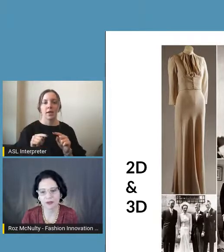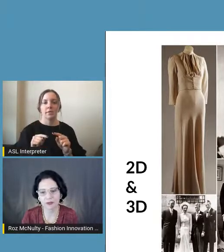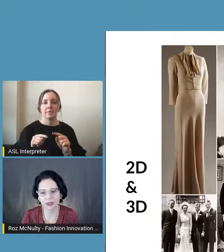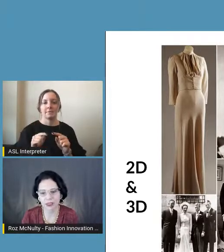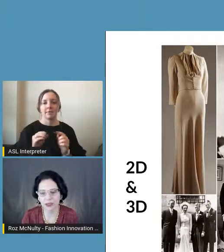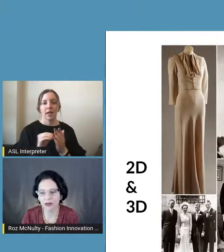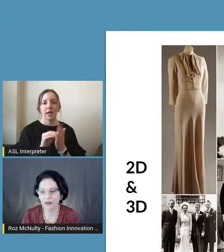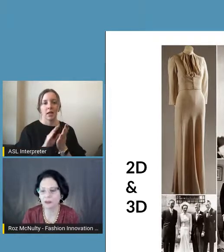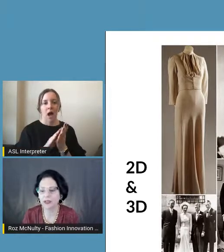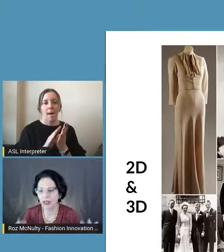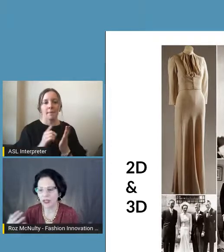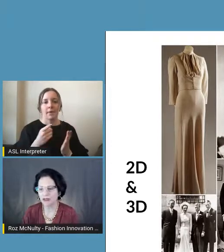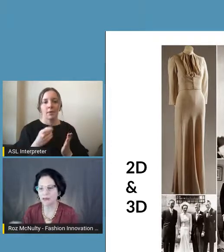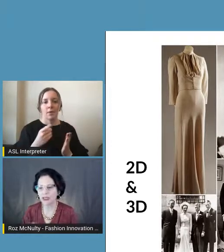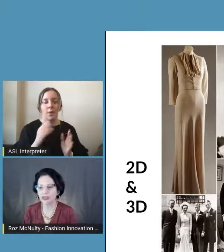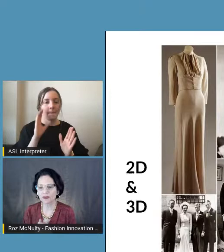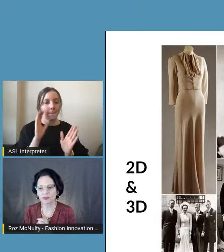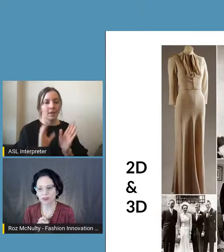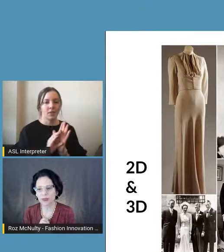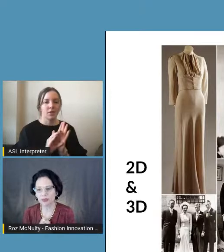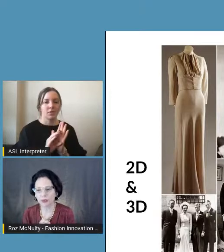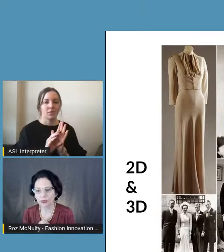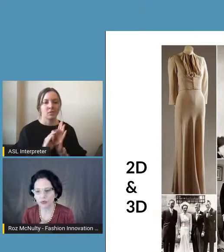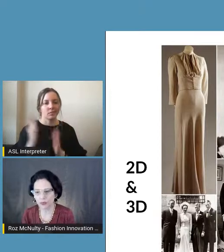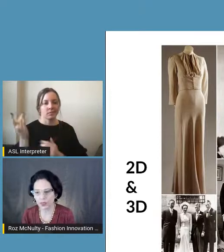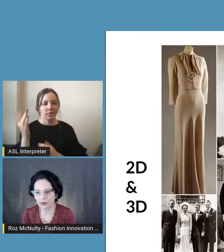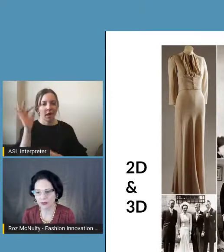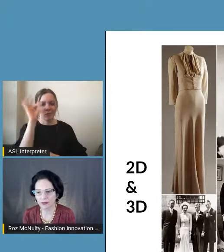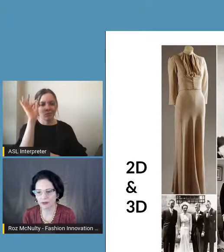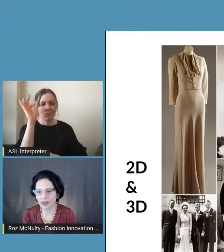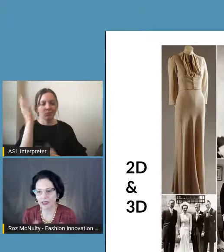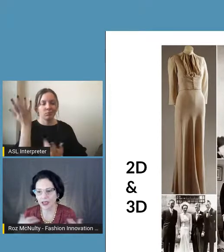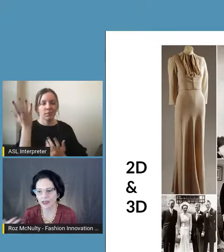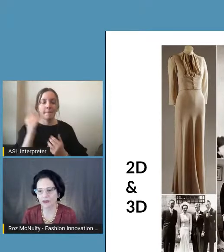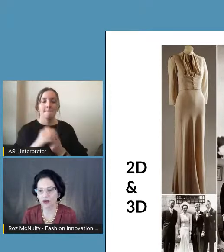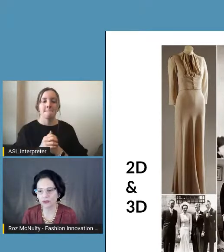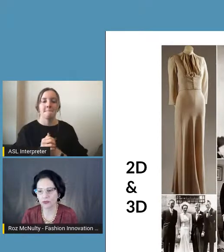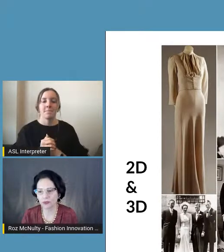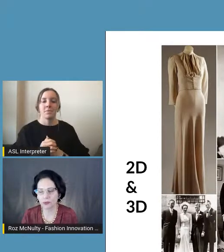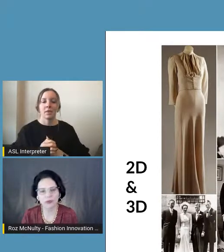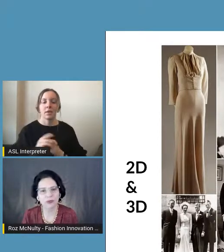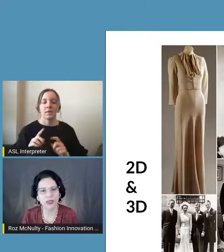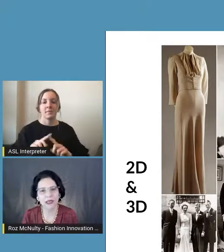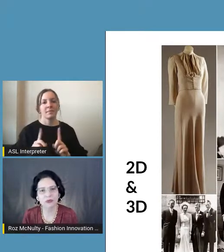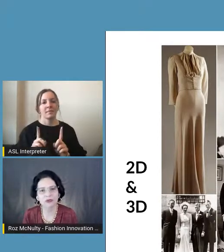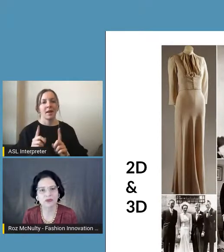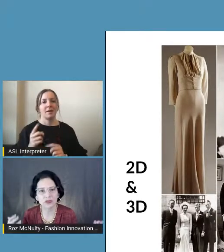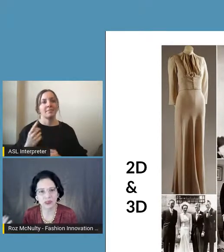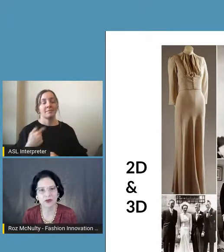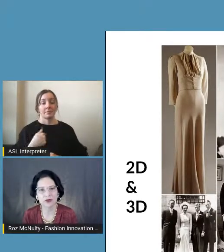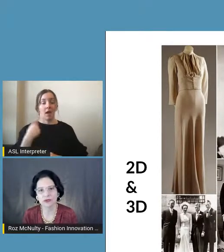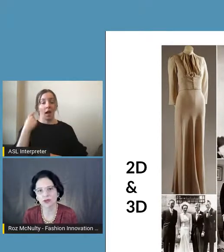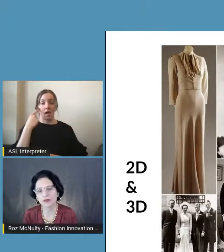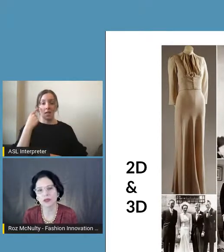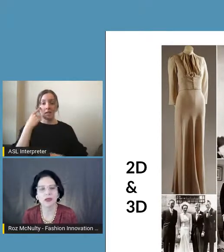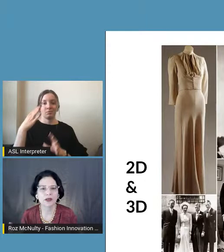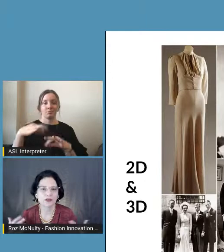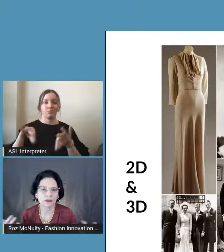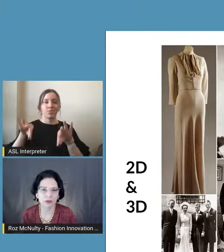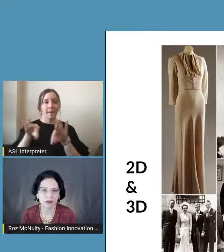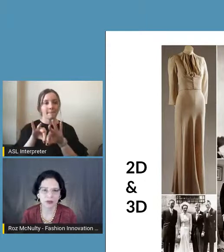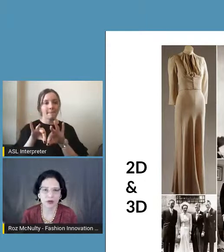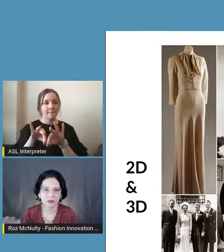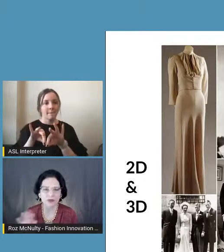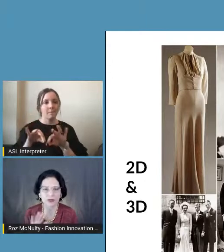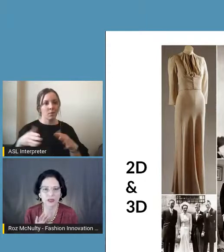the policing's really like on that. But to me, it's a really important dress. And it's also important to be able to see the whole dress.